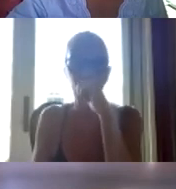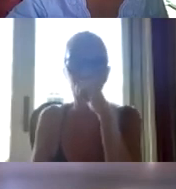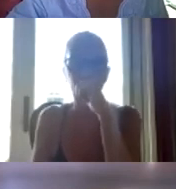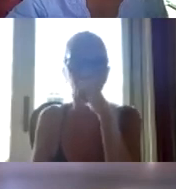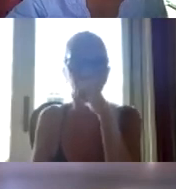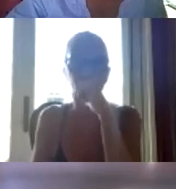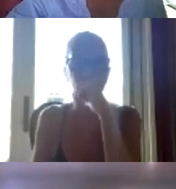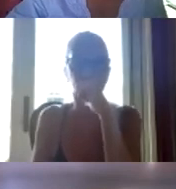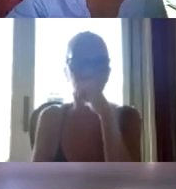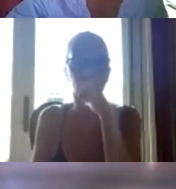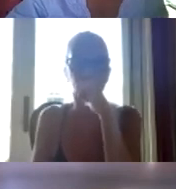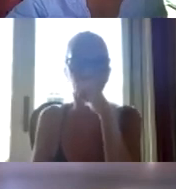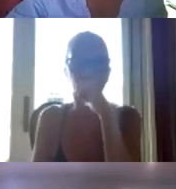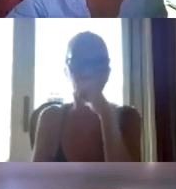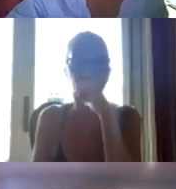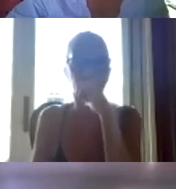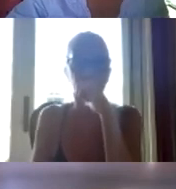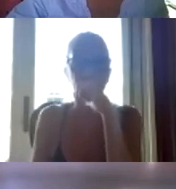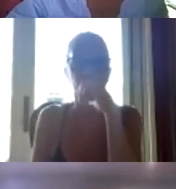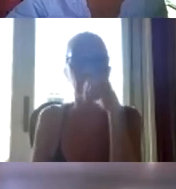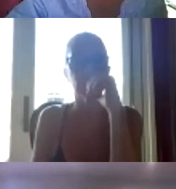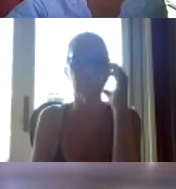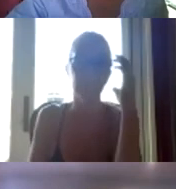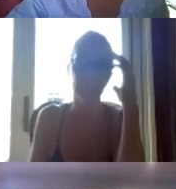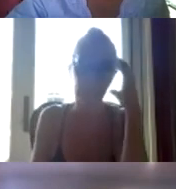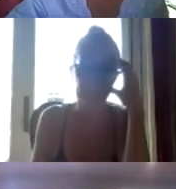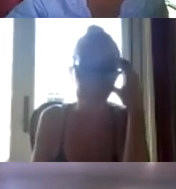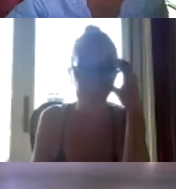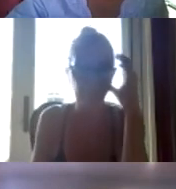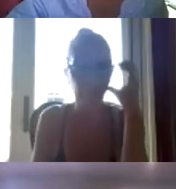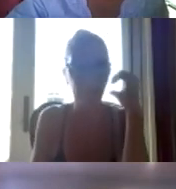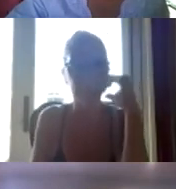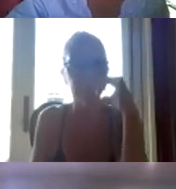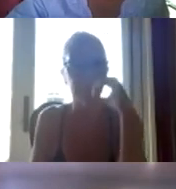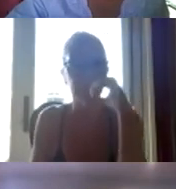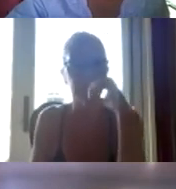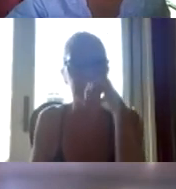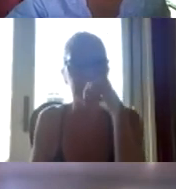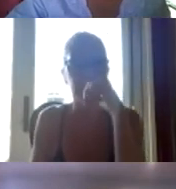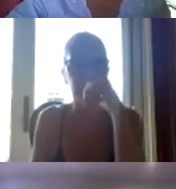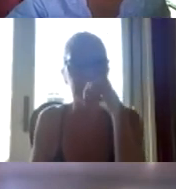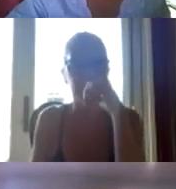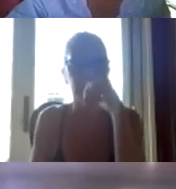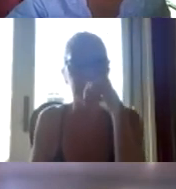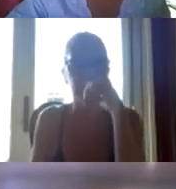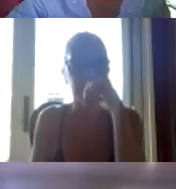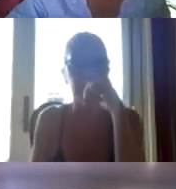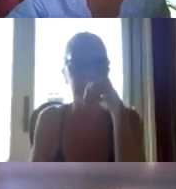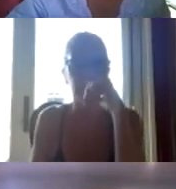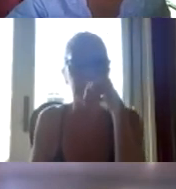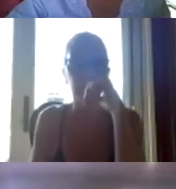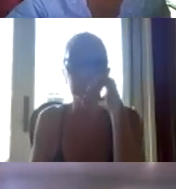And just to add to it, I just think there's a lot of, and I'll just speak for myself, but my family of my first